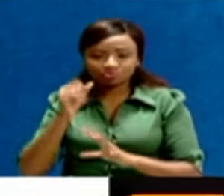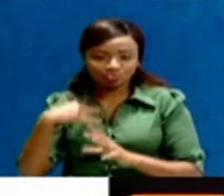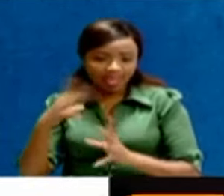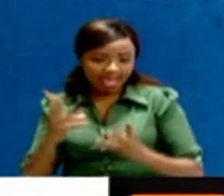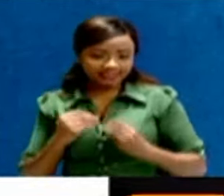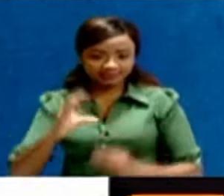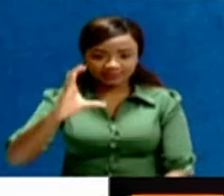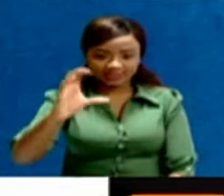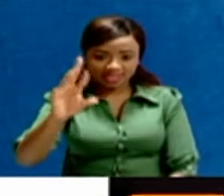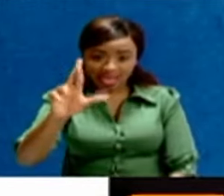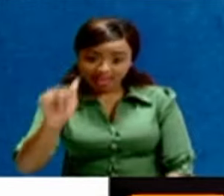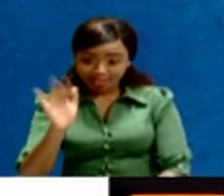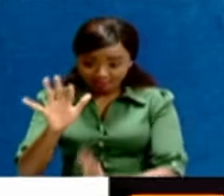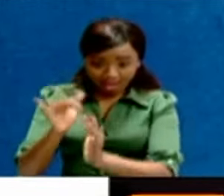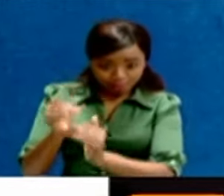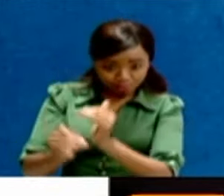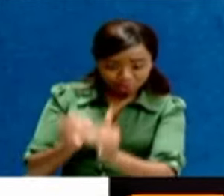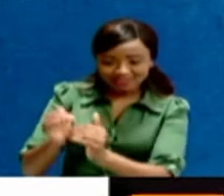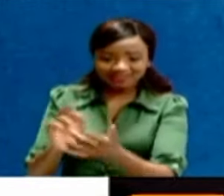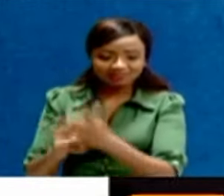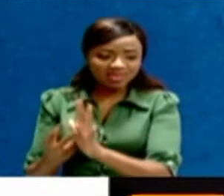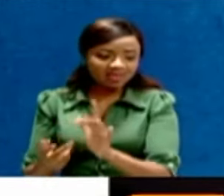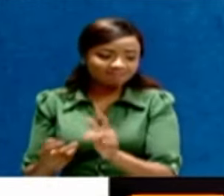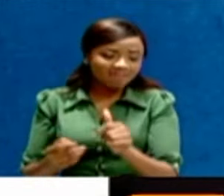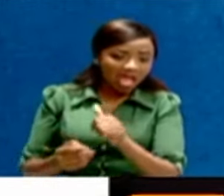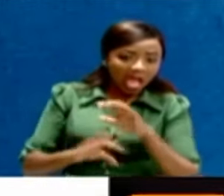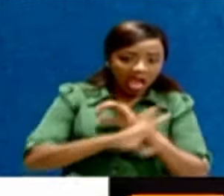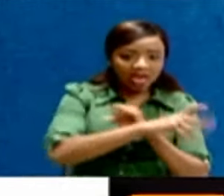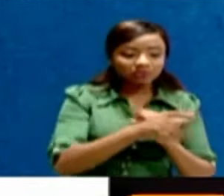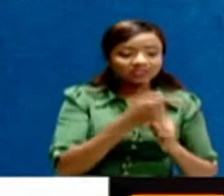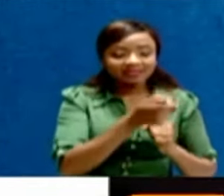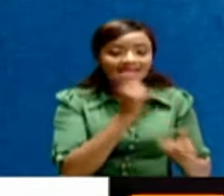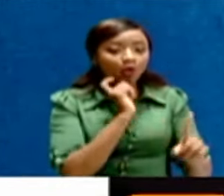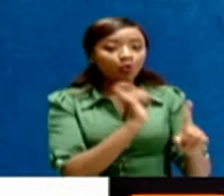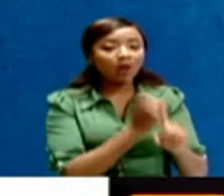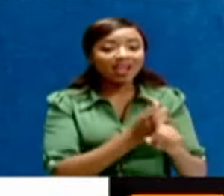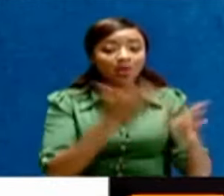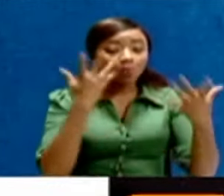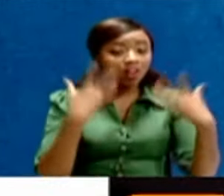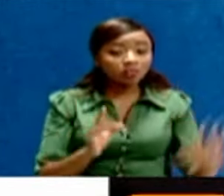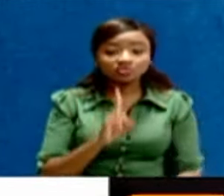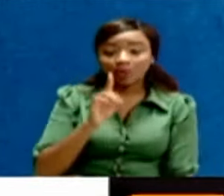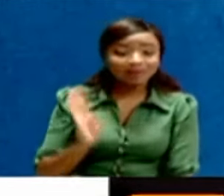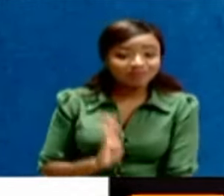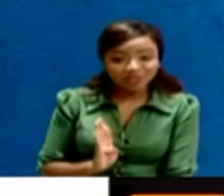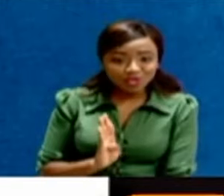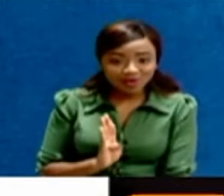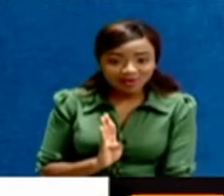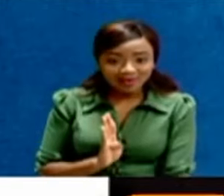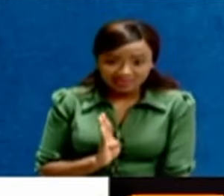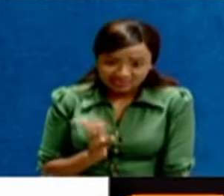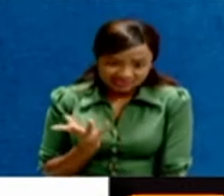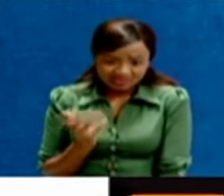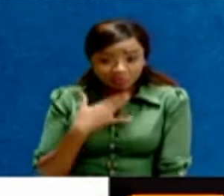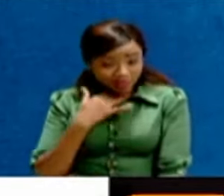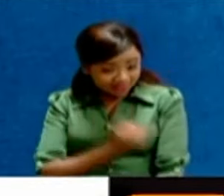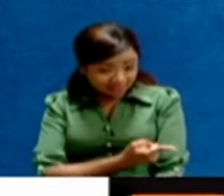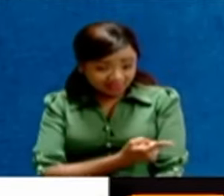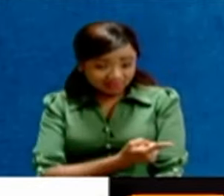formula was on the table, then a county like Kwale would have lost over $1 billion. So we really don't want to create